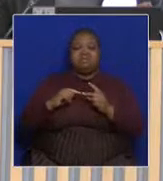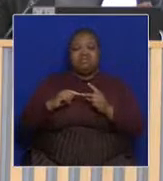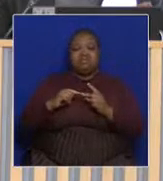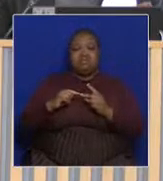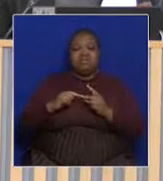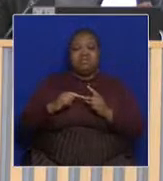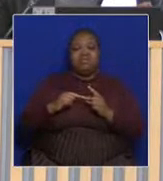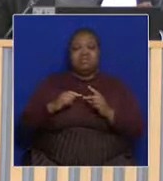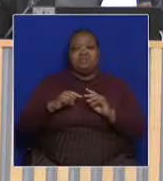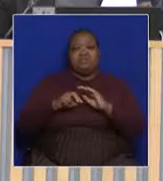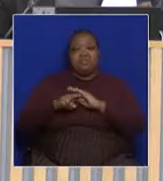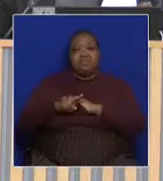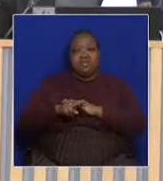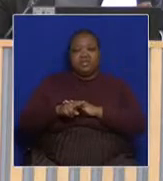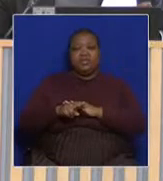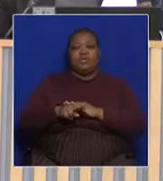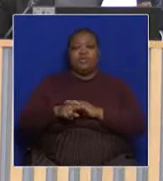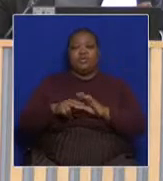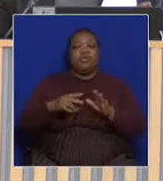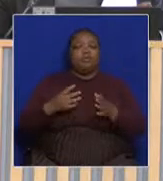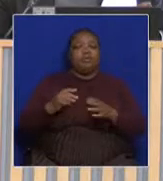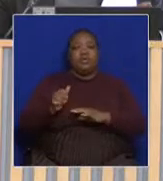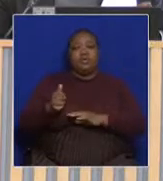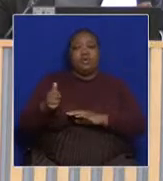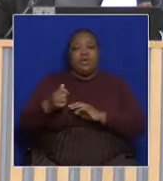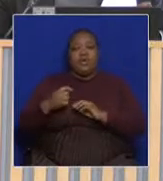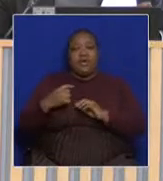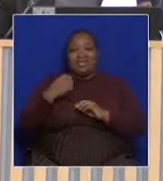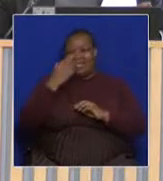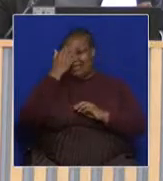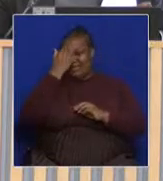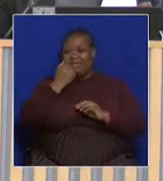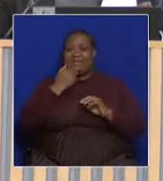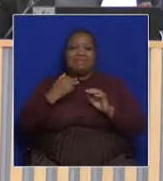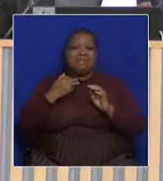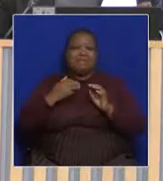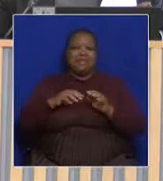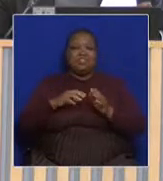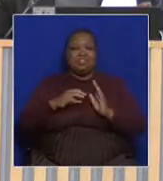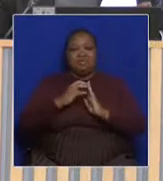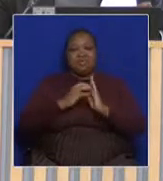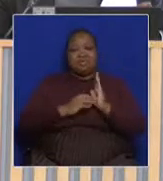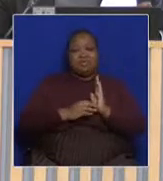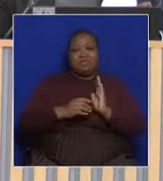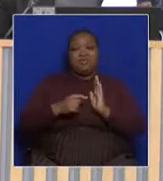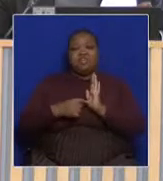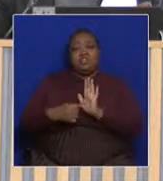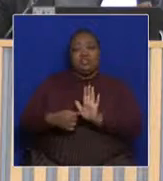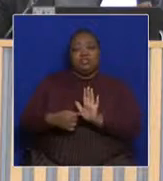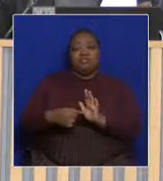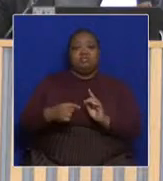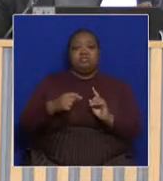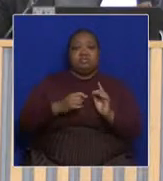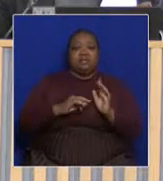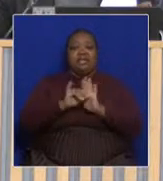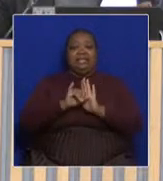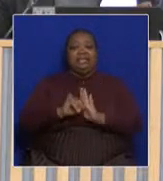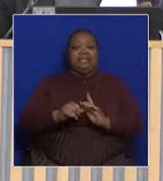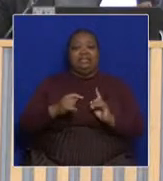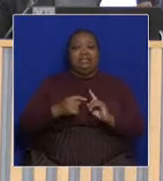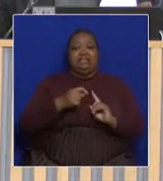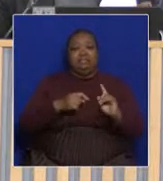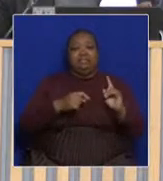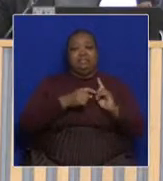footage, or other visual material that may reveal or tend to reveal the identity of